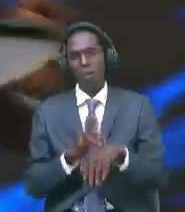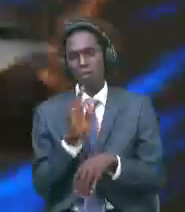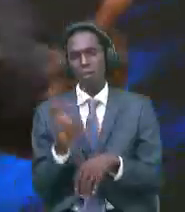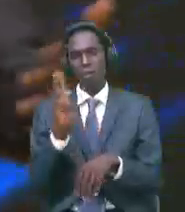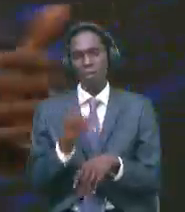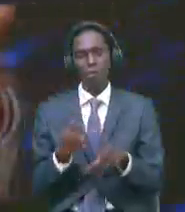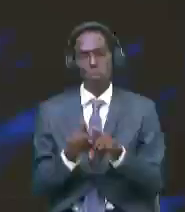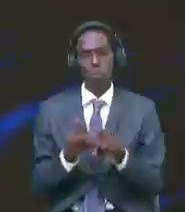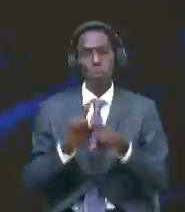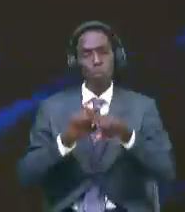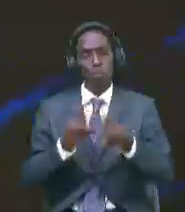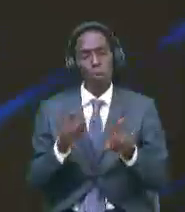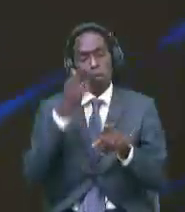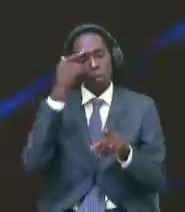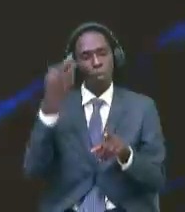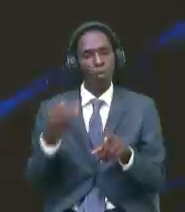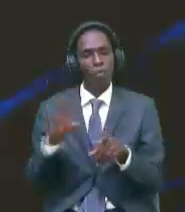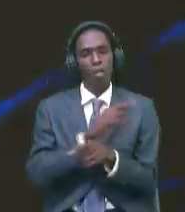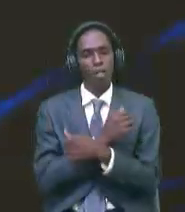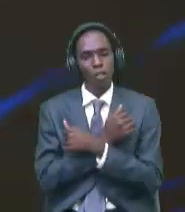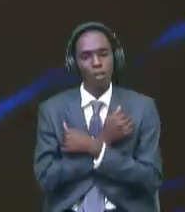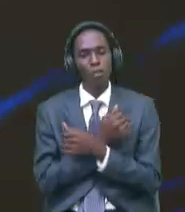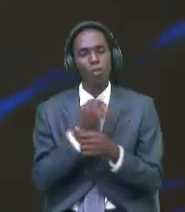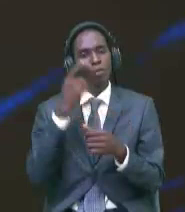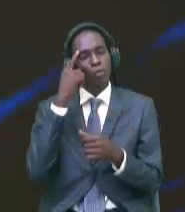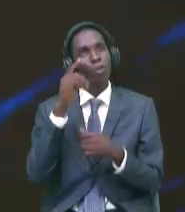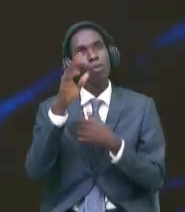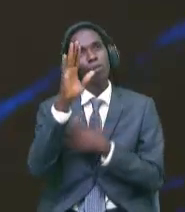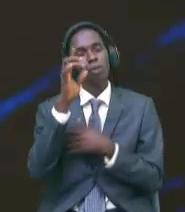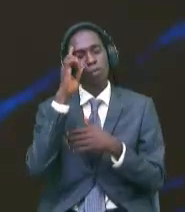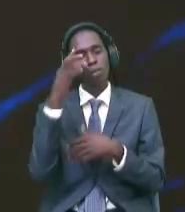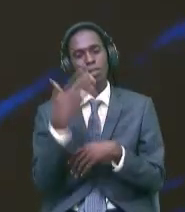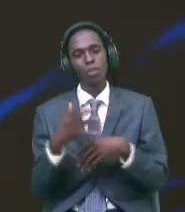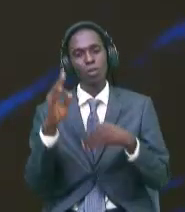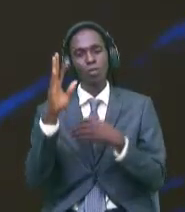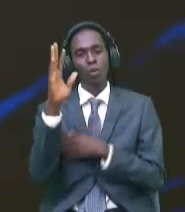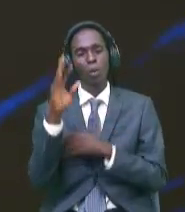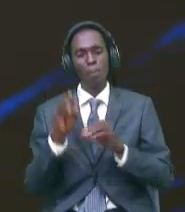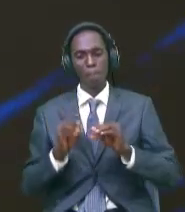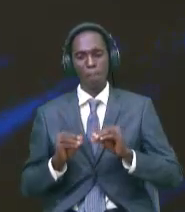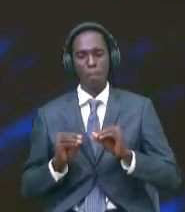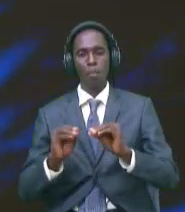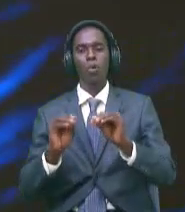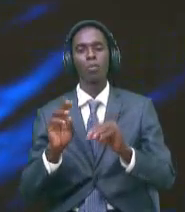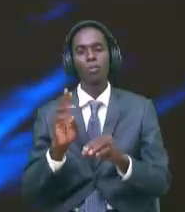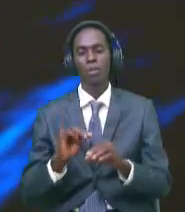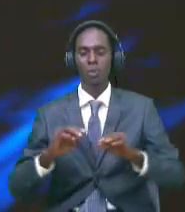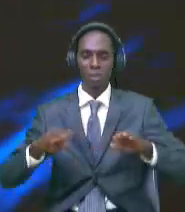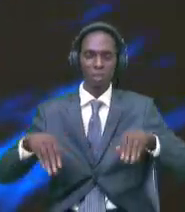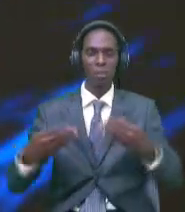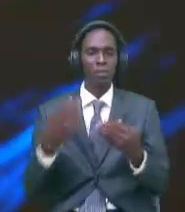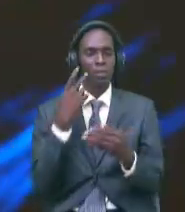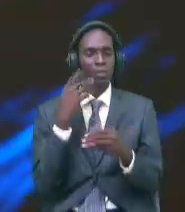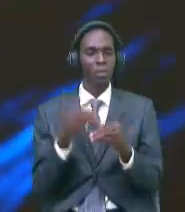their love overrided and overcame all the challenges they had. And then in verse 3, it